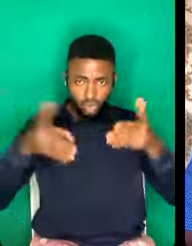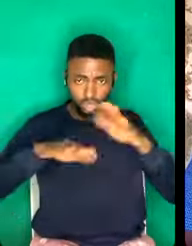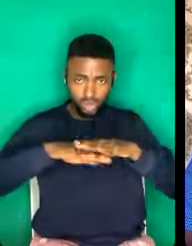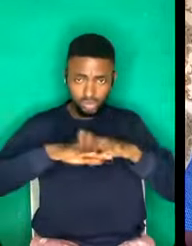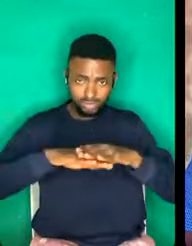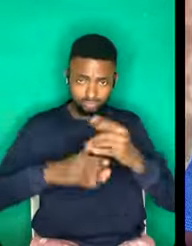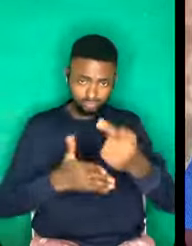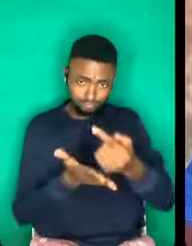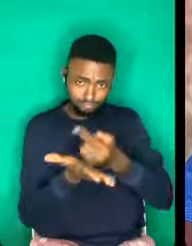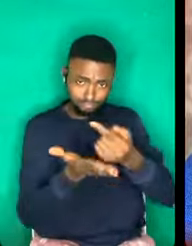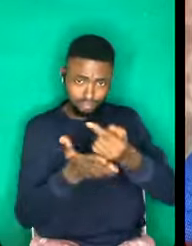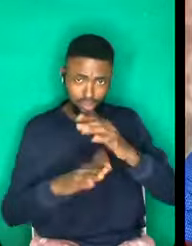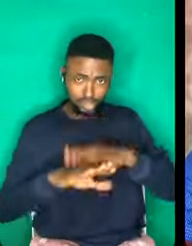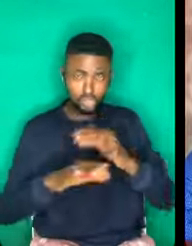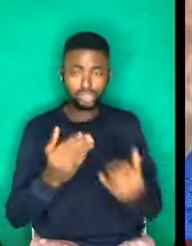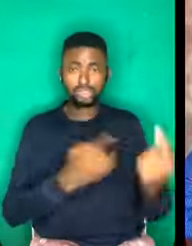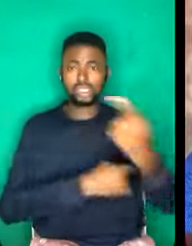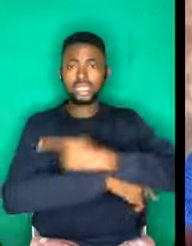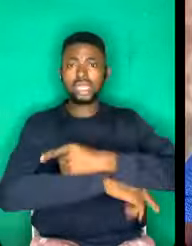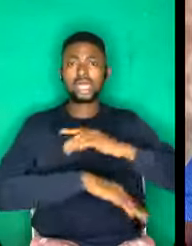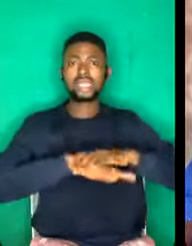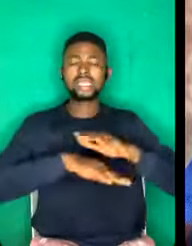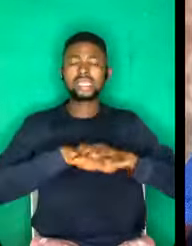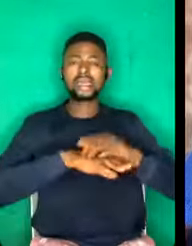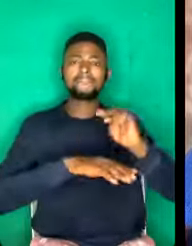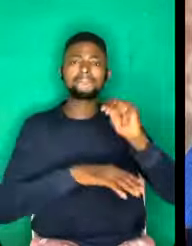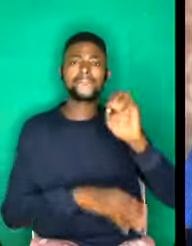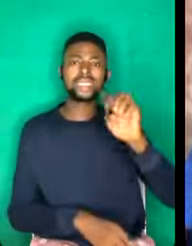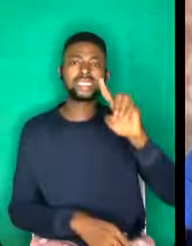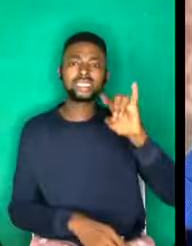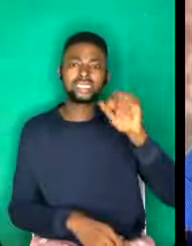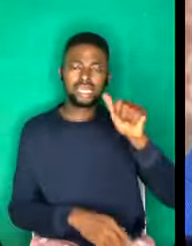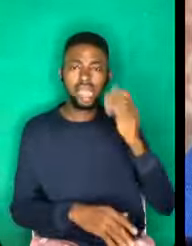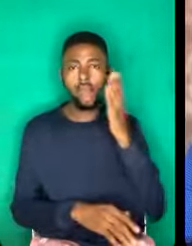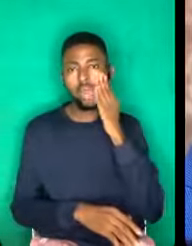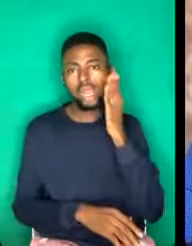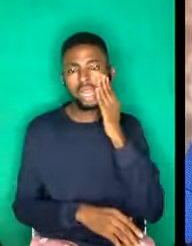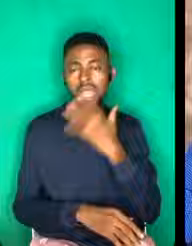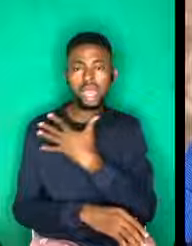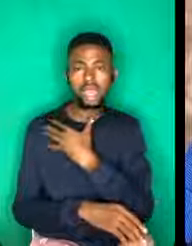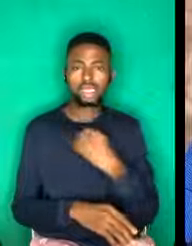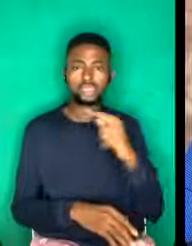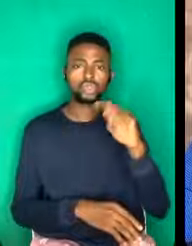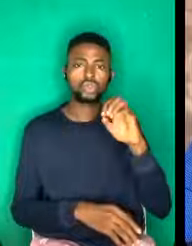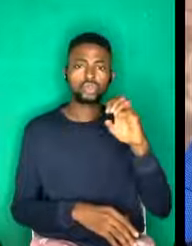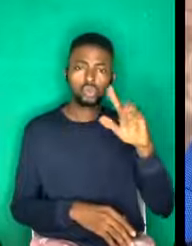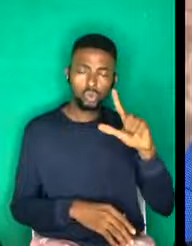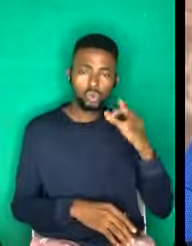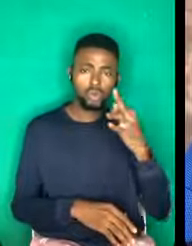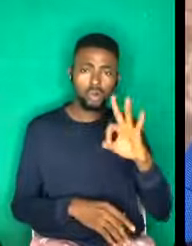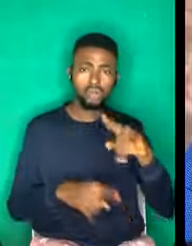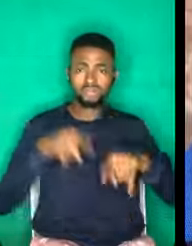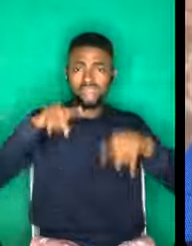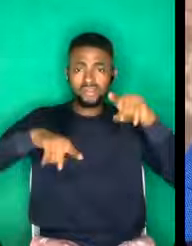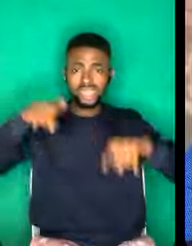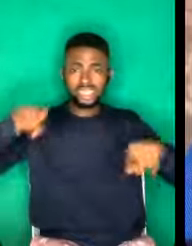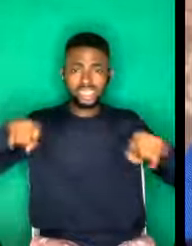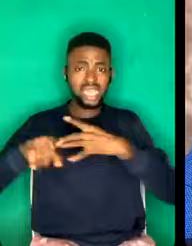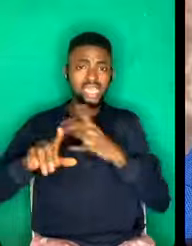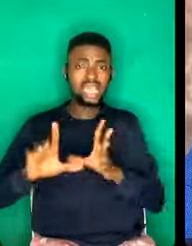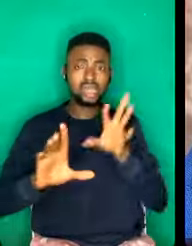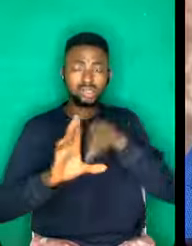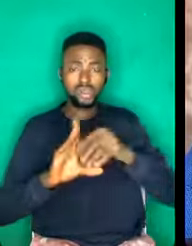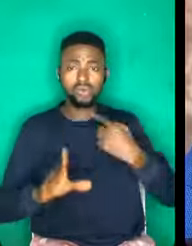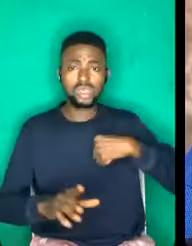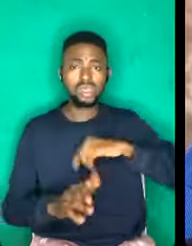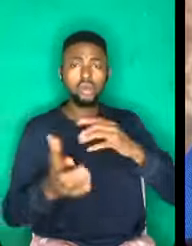media awareness, or the tool as a tool of diversity and inclusion, we're going to be focusing